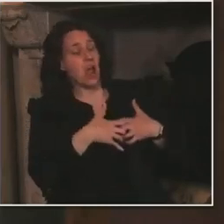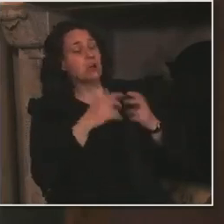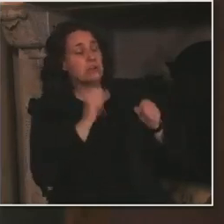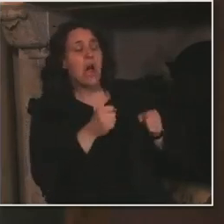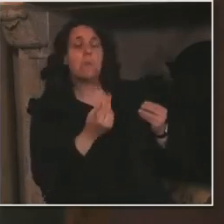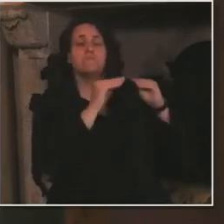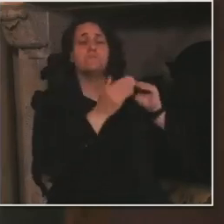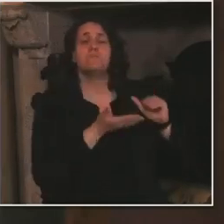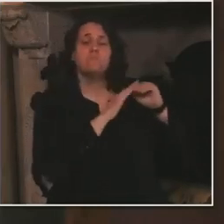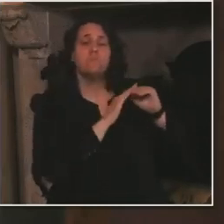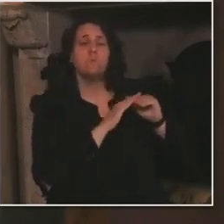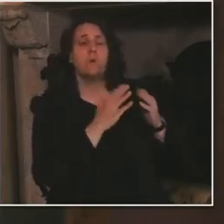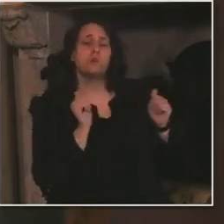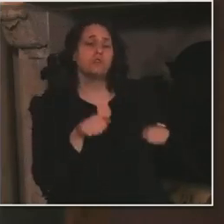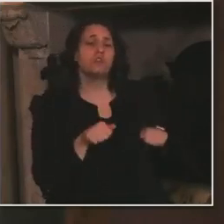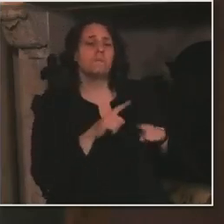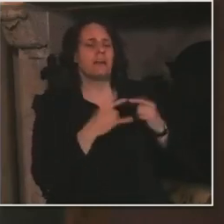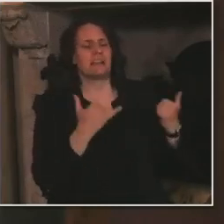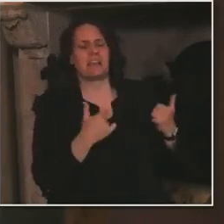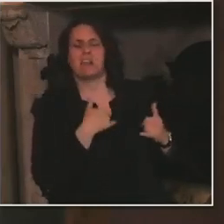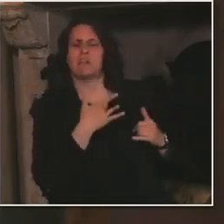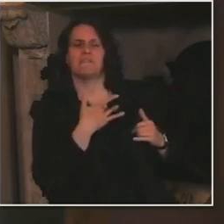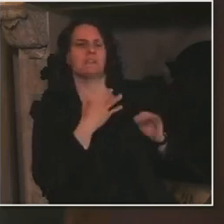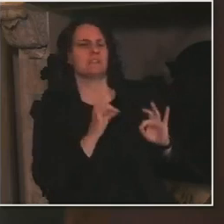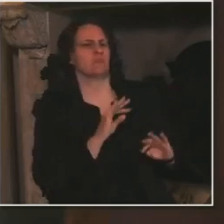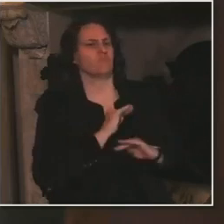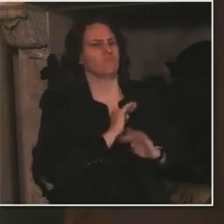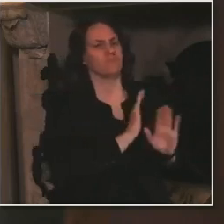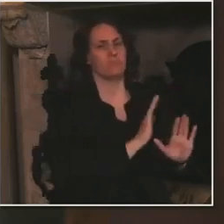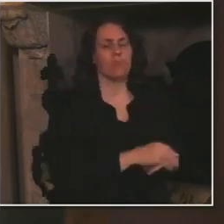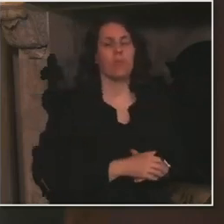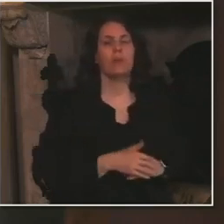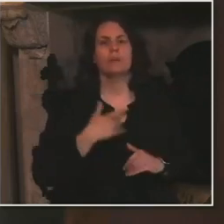Those things are all high priorities for us to ensure that we have